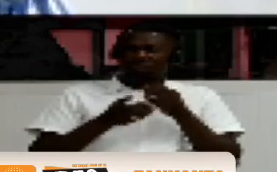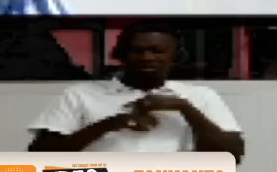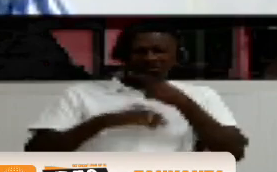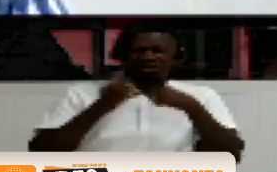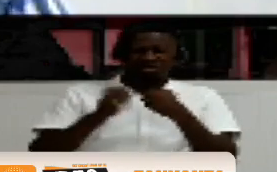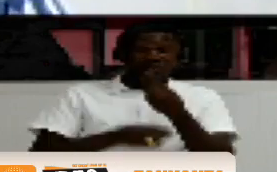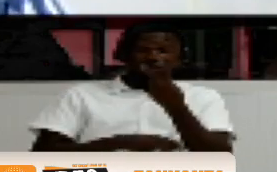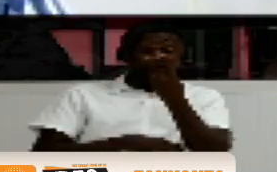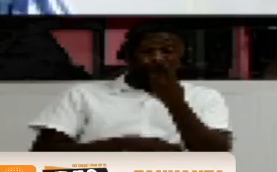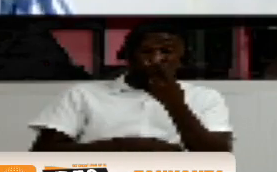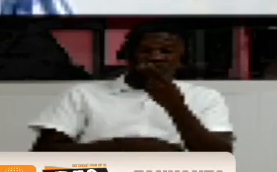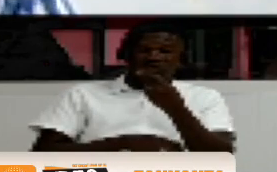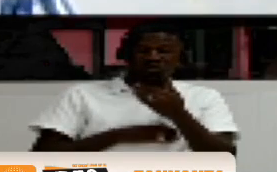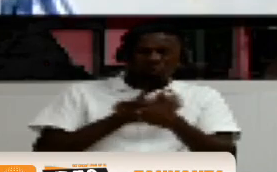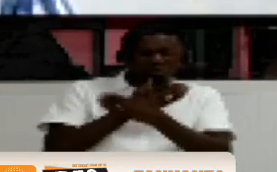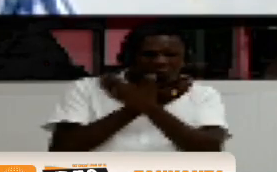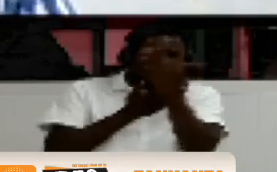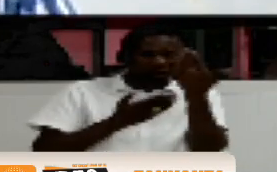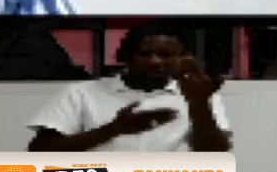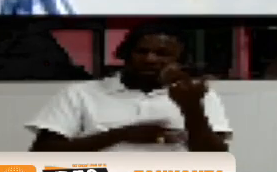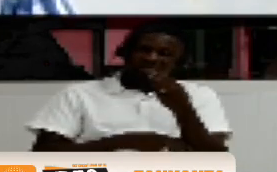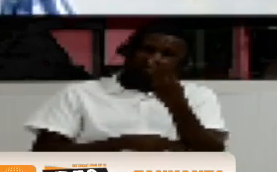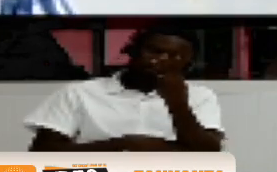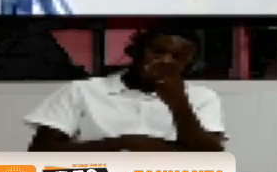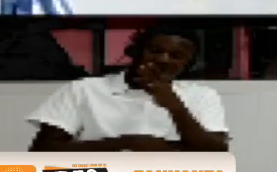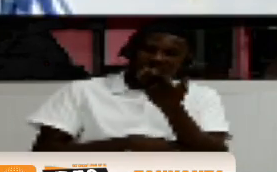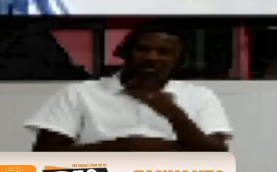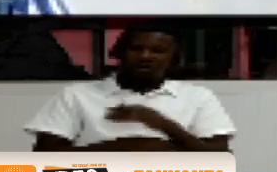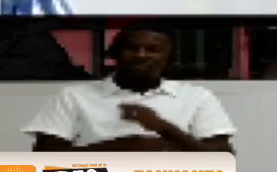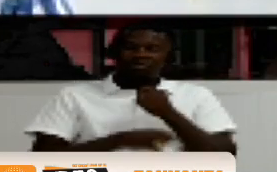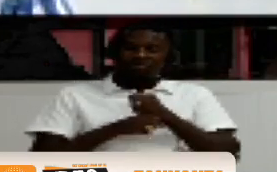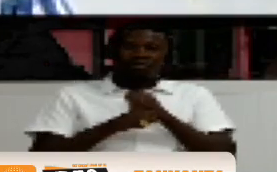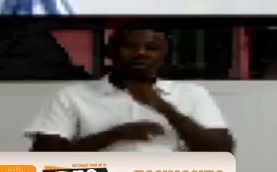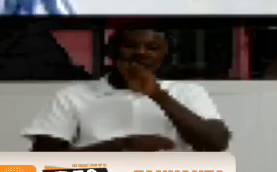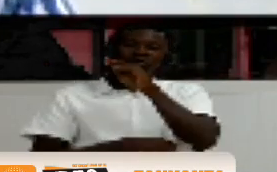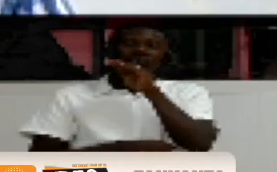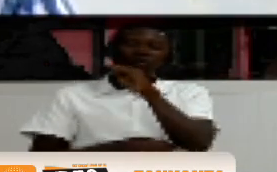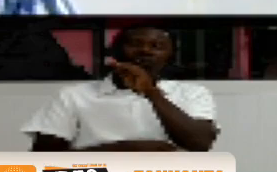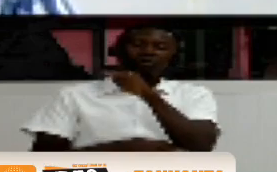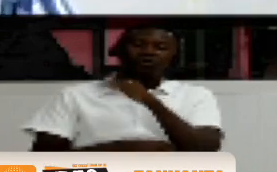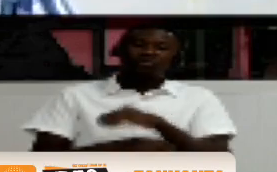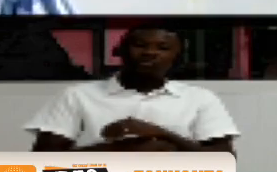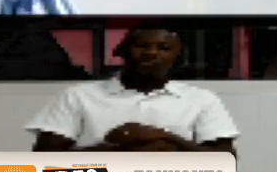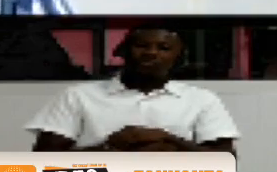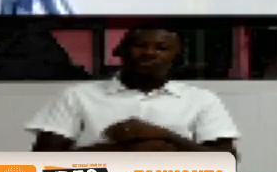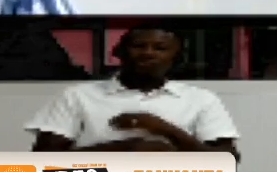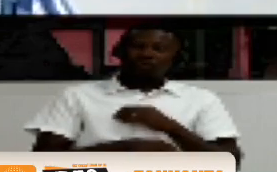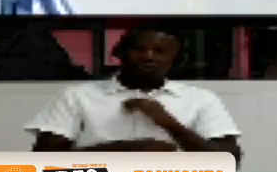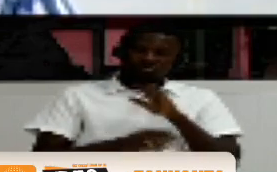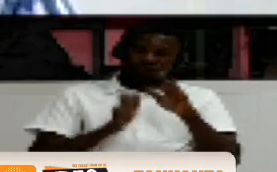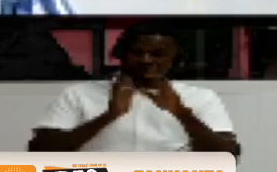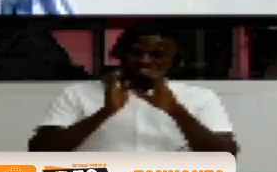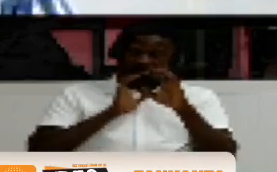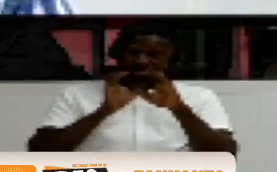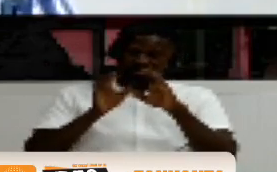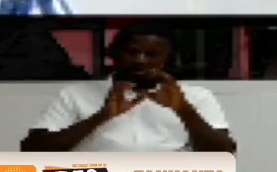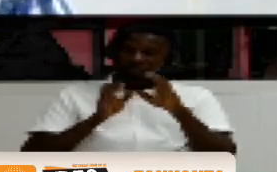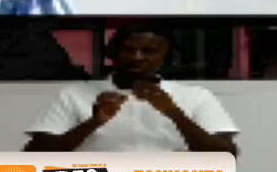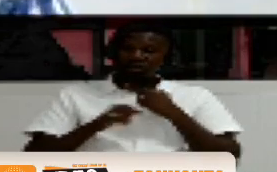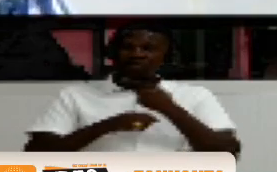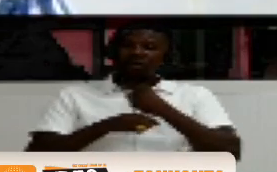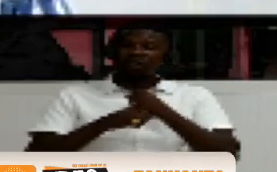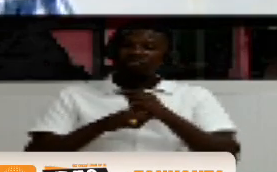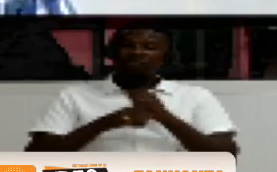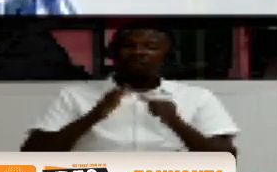2 a.m., 3 a.m., make calls to get in touch with the